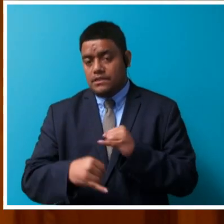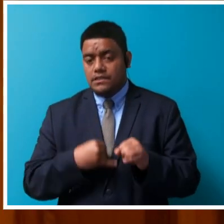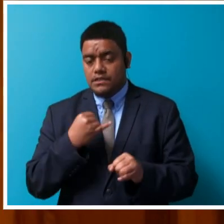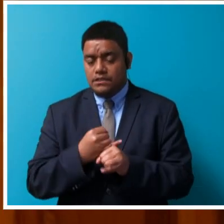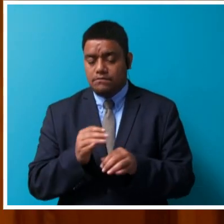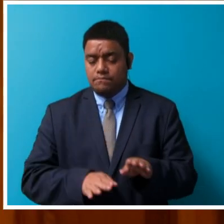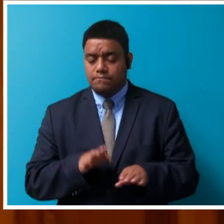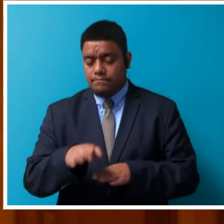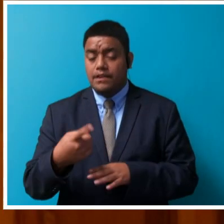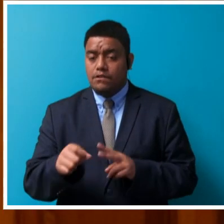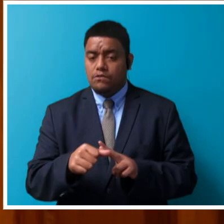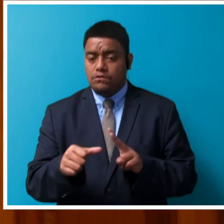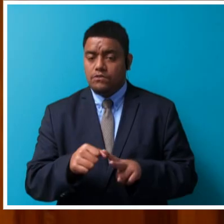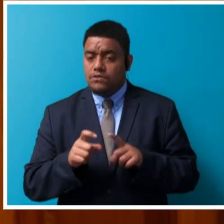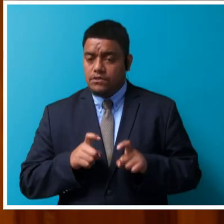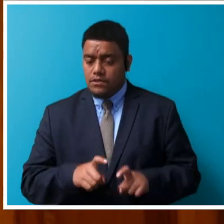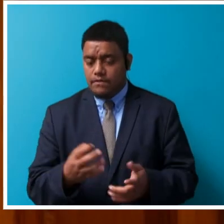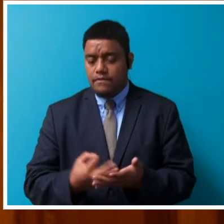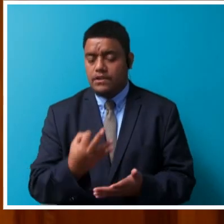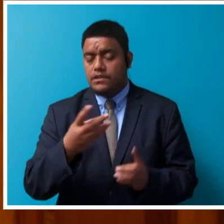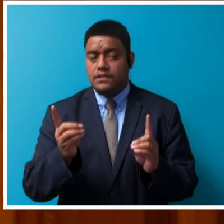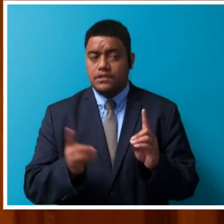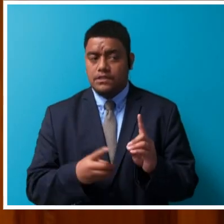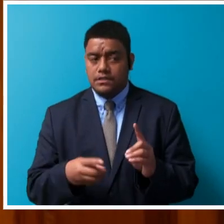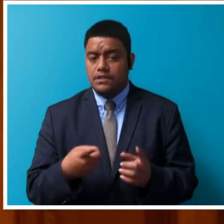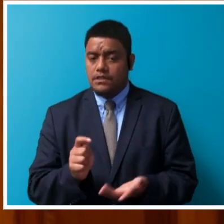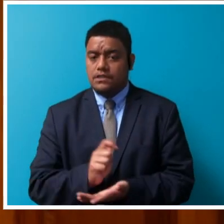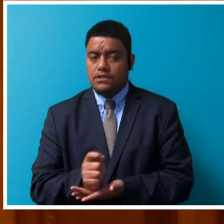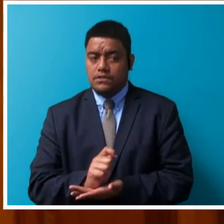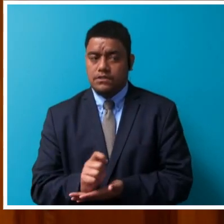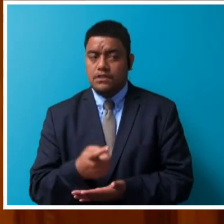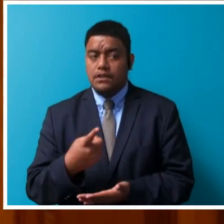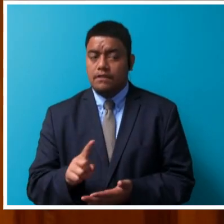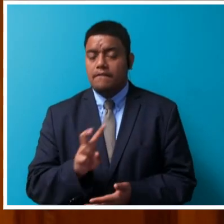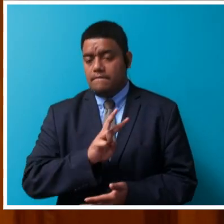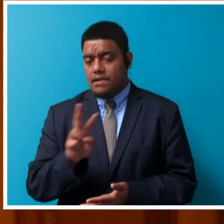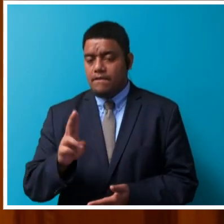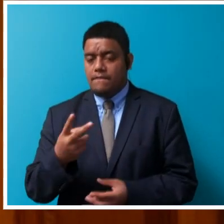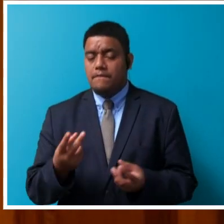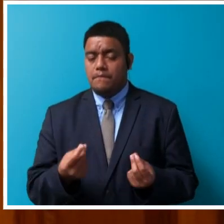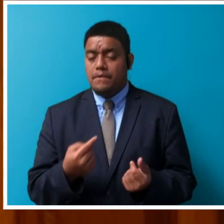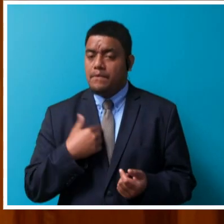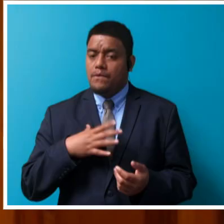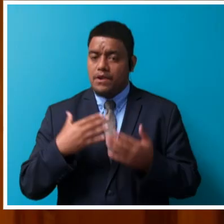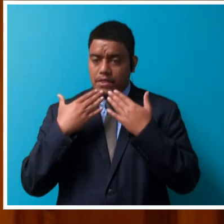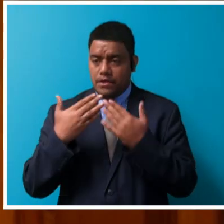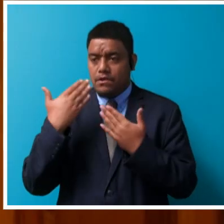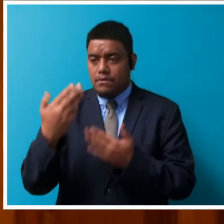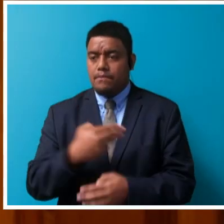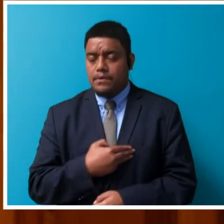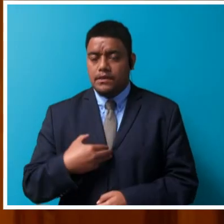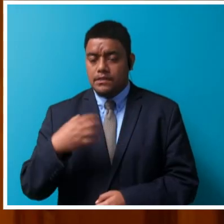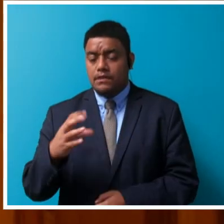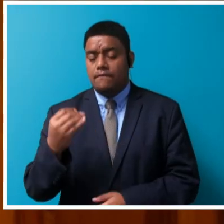footprint while maintaining absolute financial discipline, transparency, and of course, value for money. And I thank the Honourable Minister for